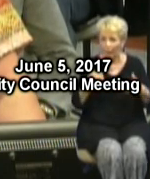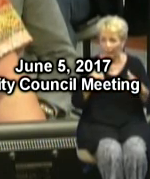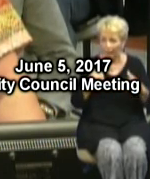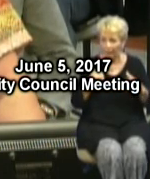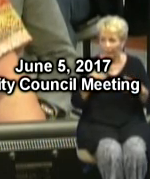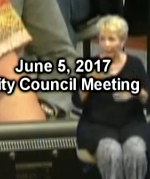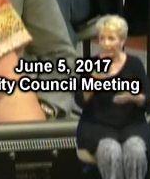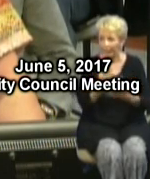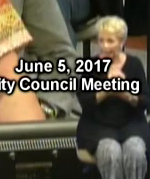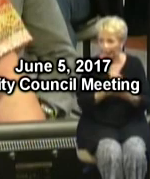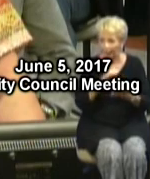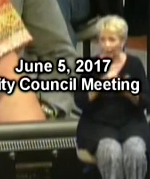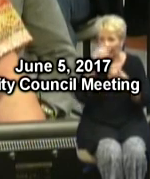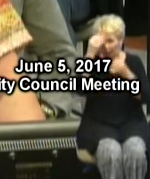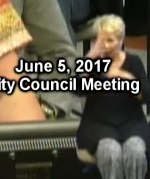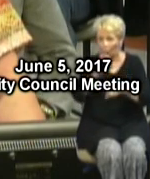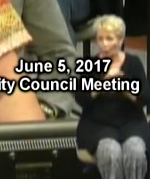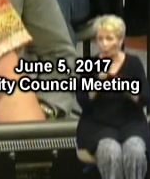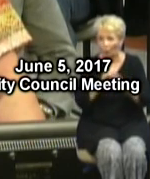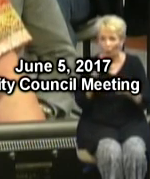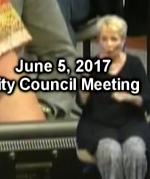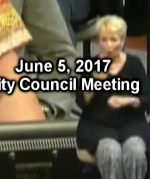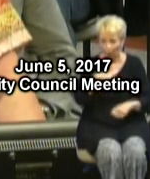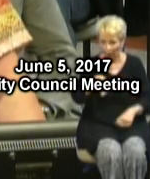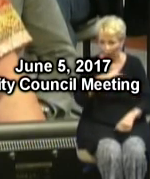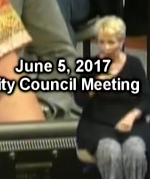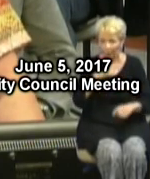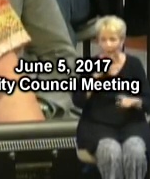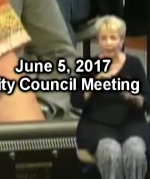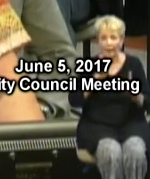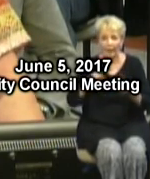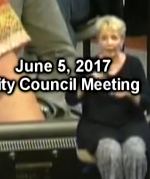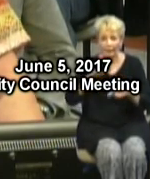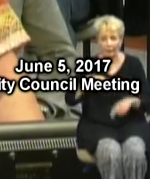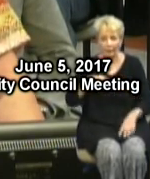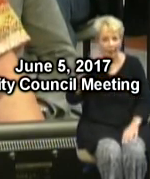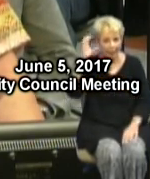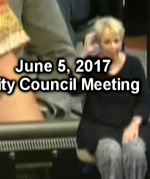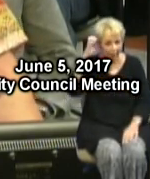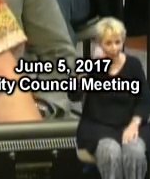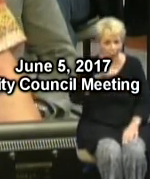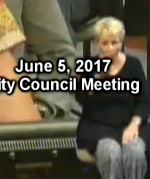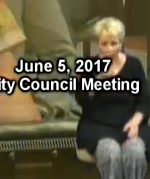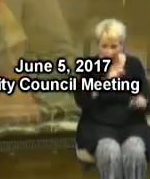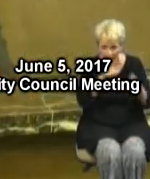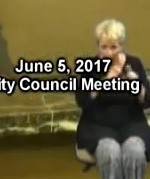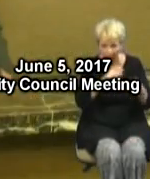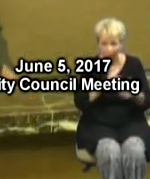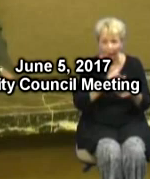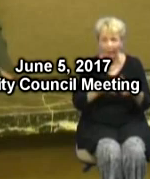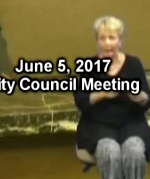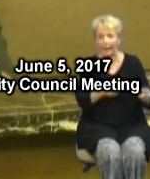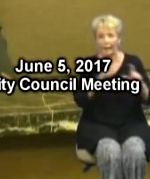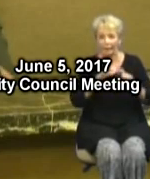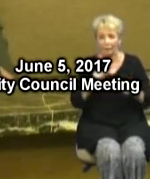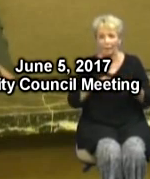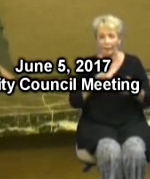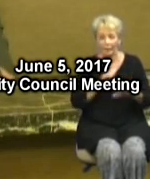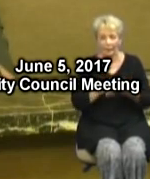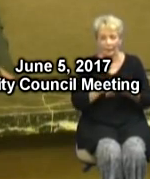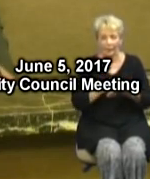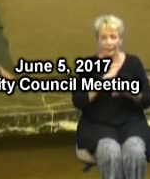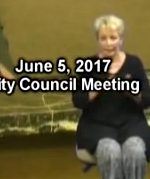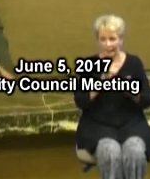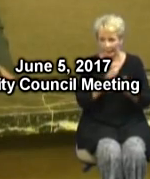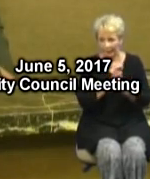the information, to working with all of them, to answering my nutty questions, and then to give it back in this